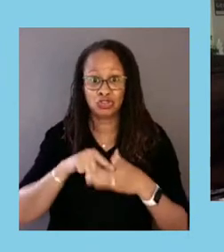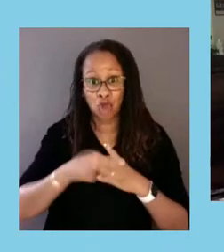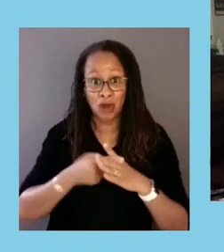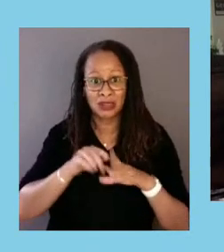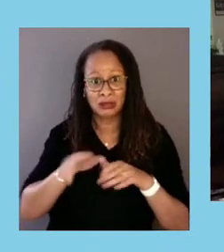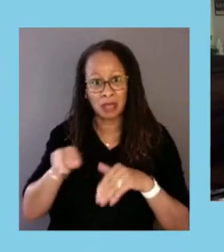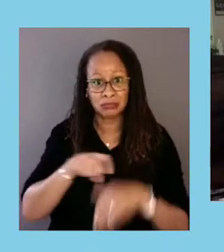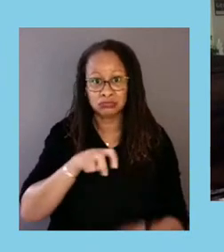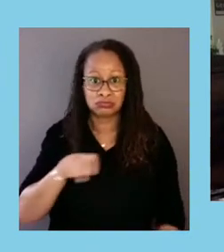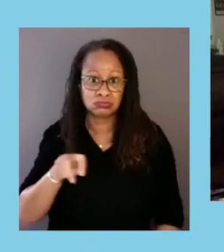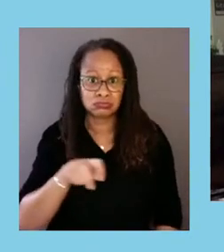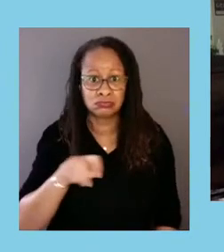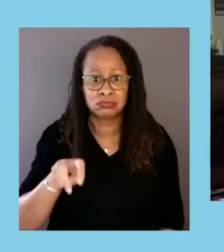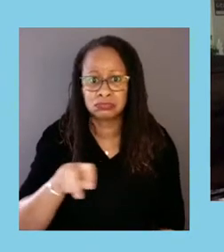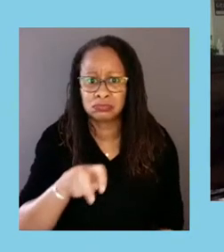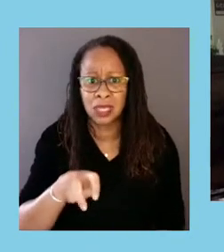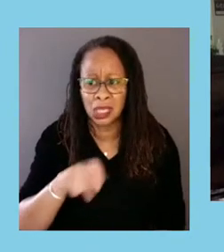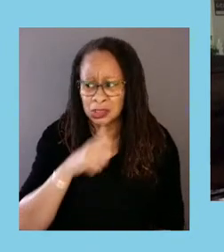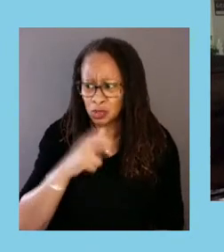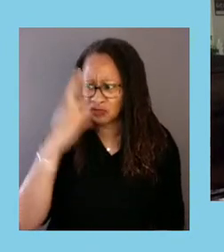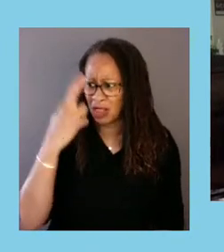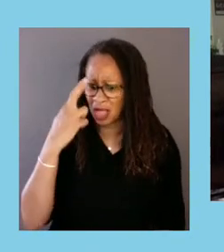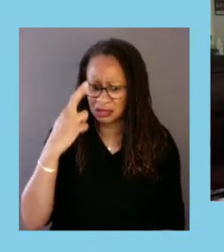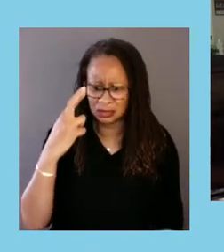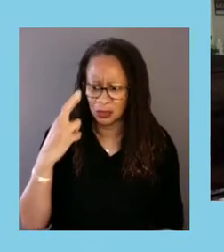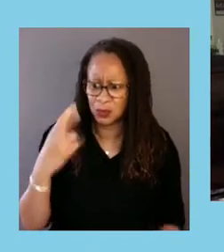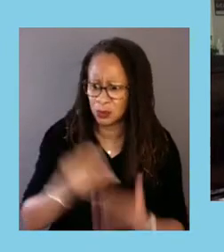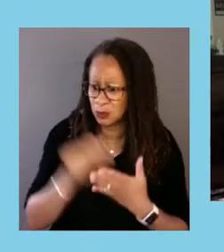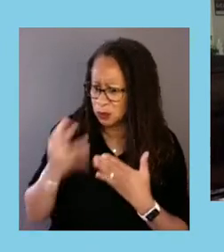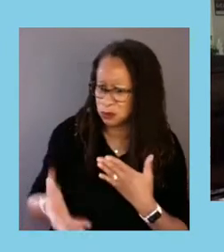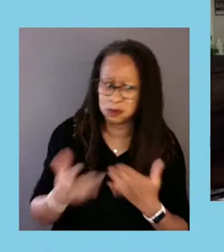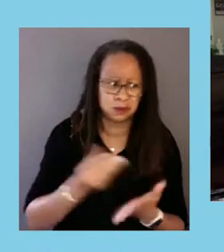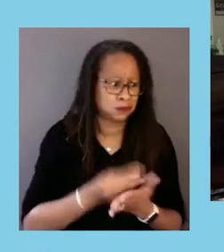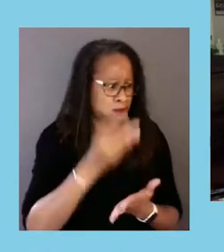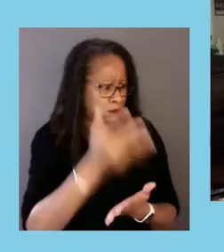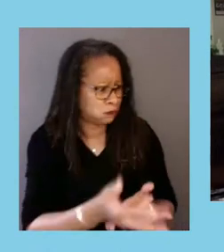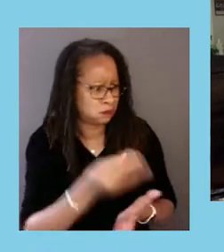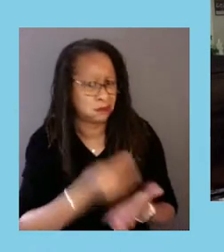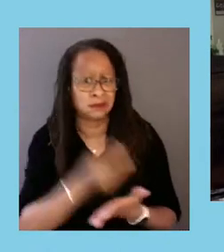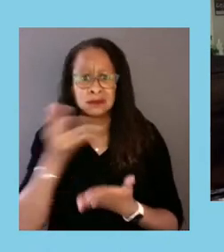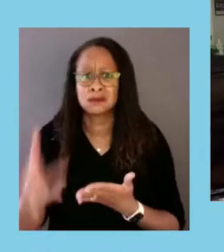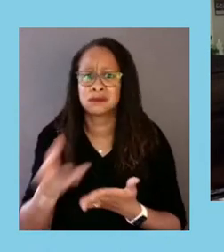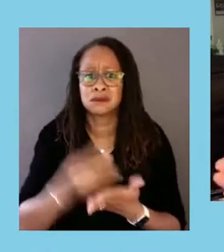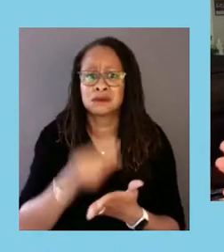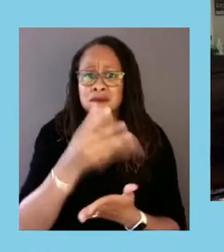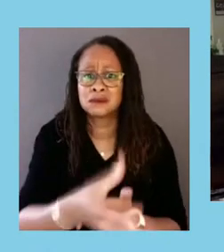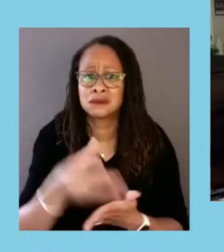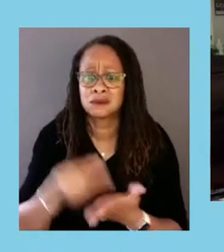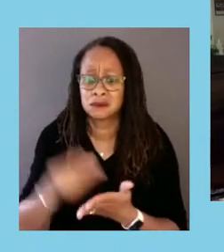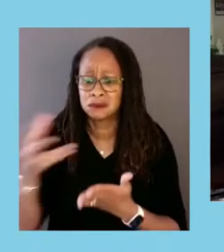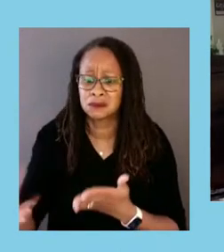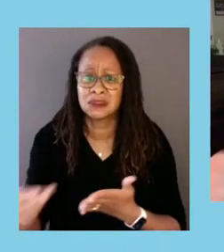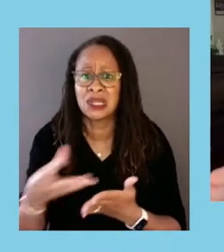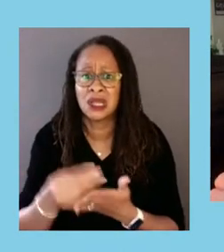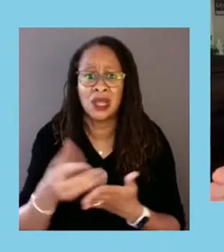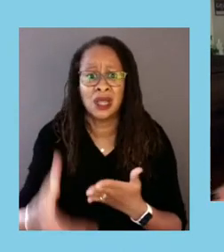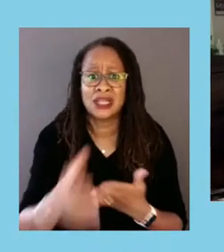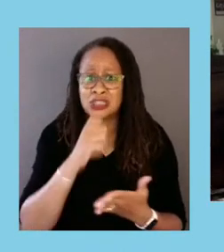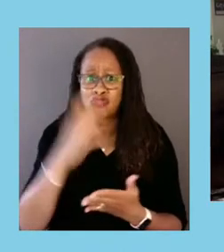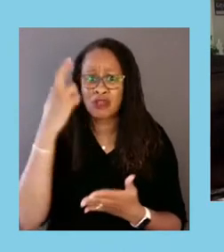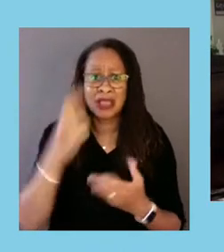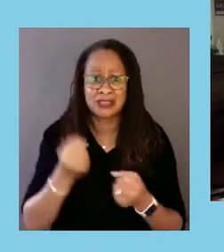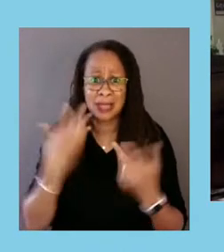really realizing what the cost is going to be. And then they're kind of at every step of the way having to figure